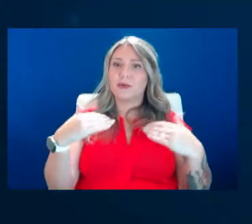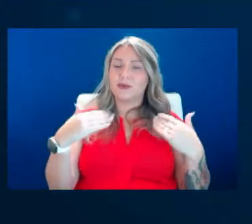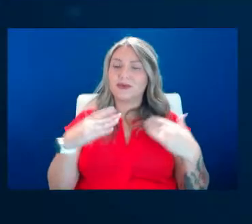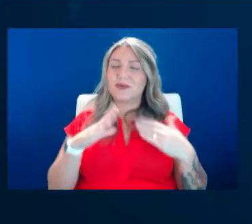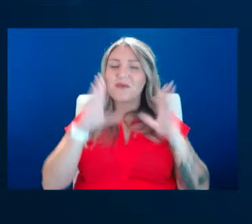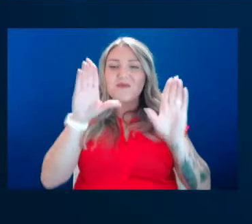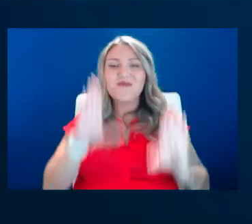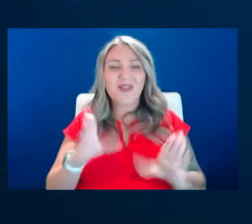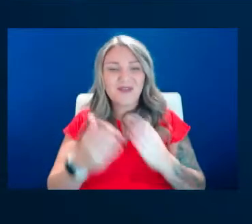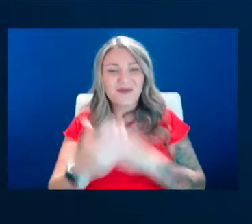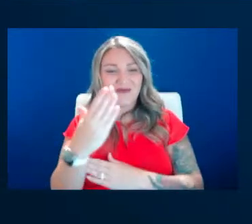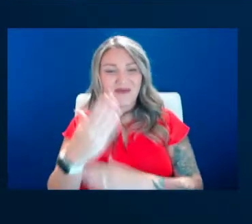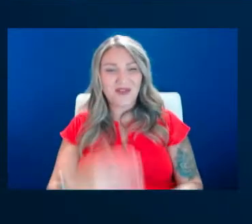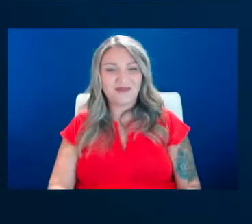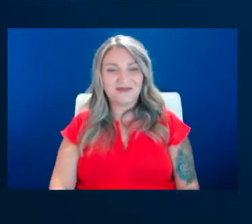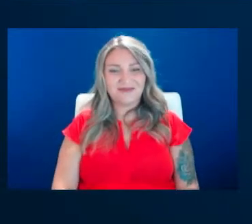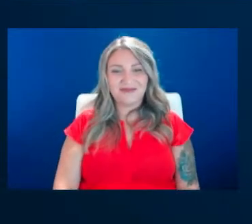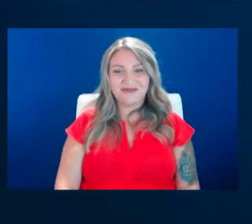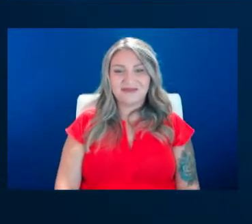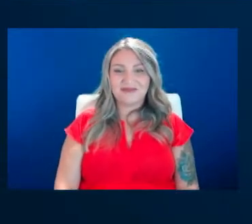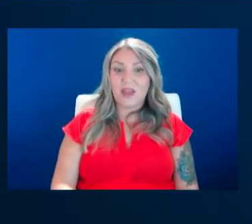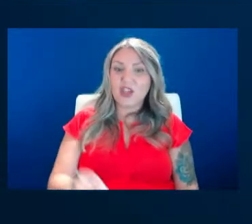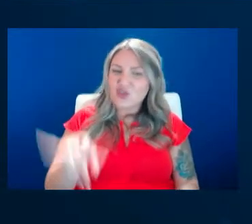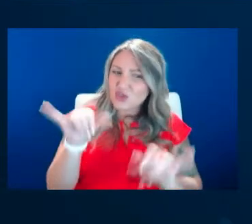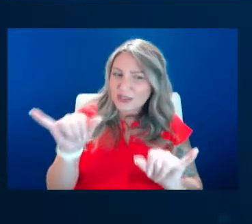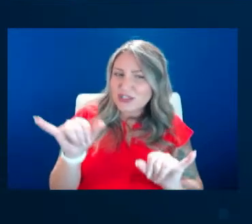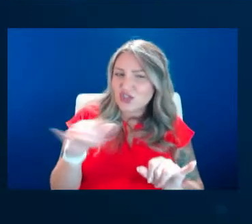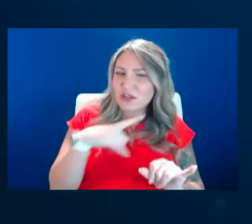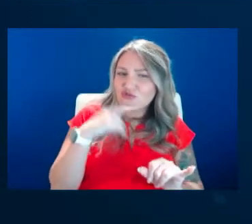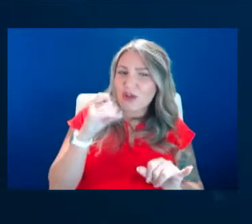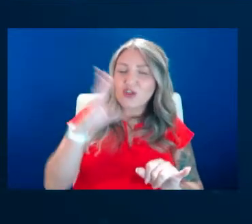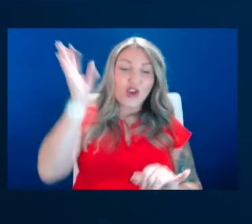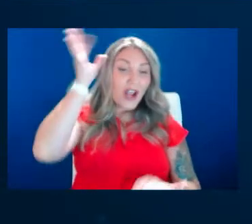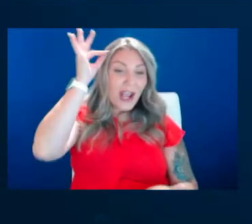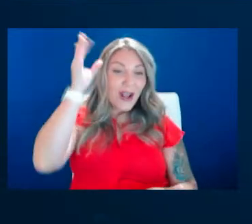sure. Oh, good. And you good? You stayed pretty dry. Your hair looks pretty good.